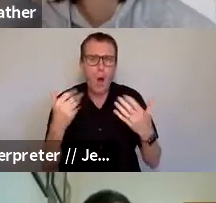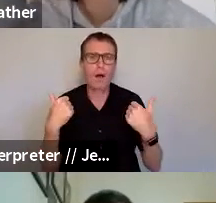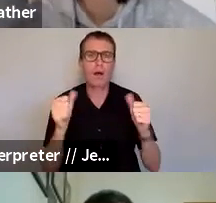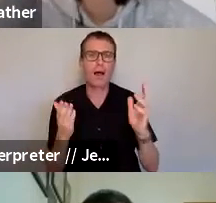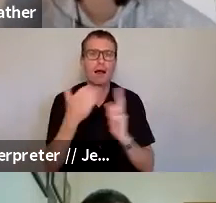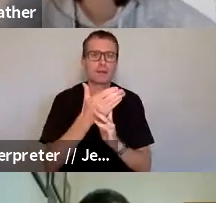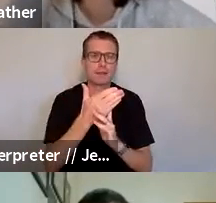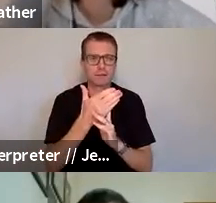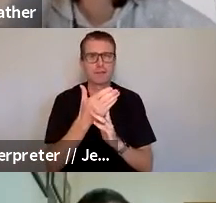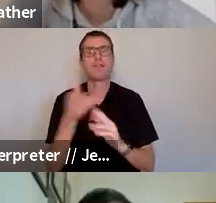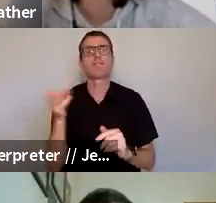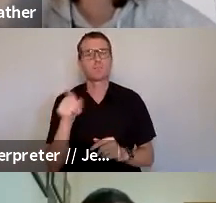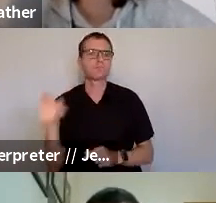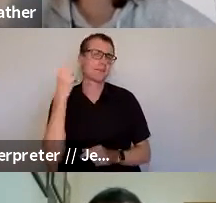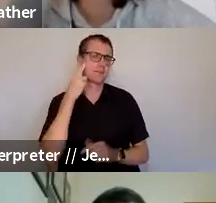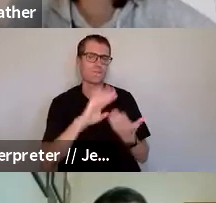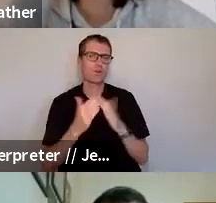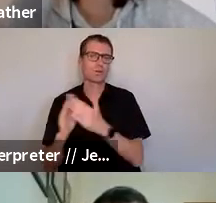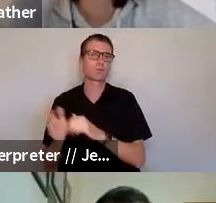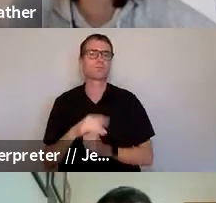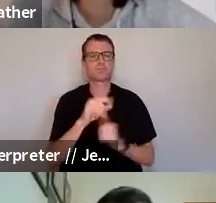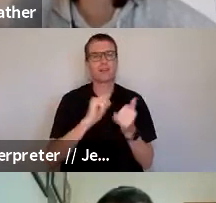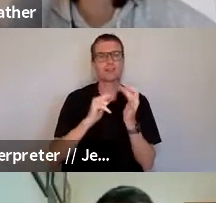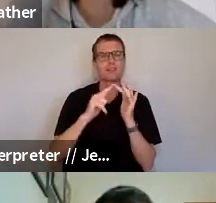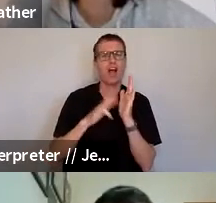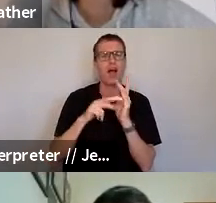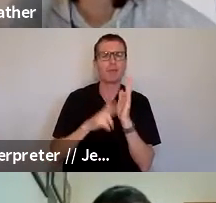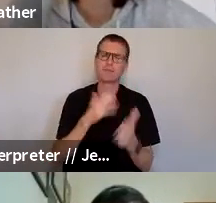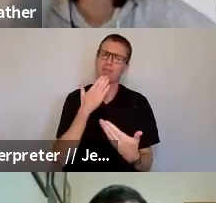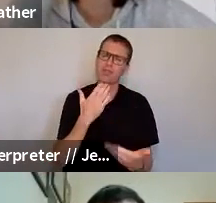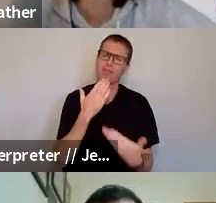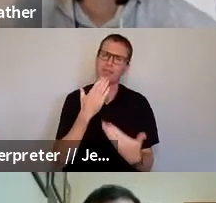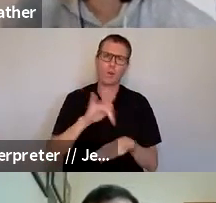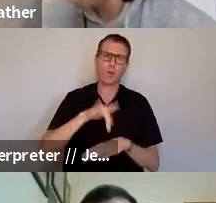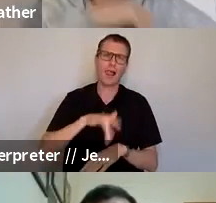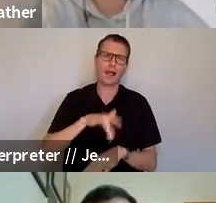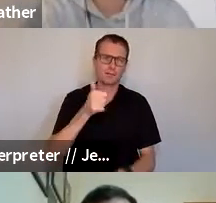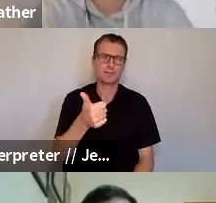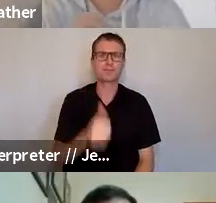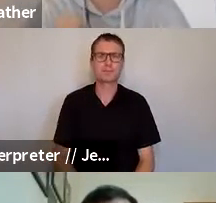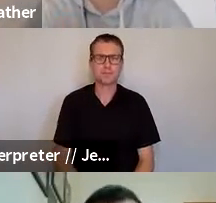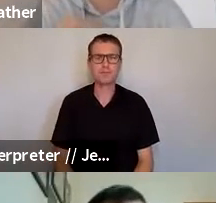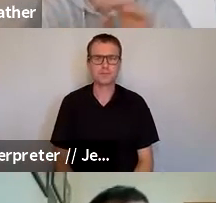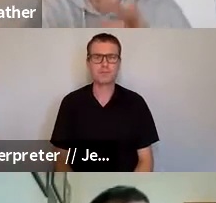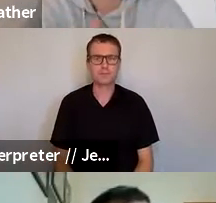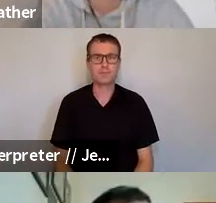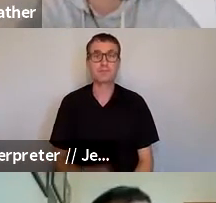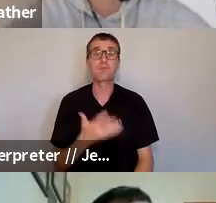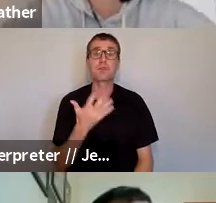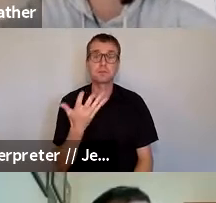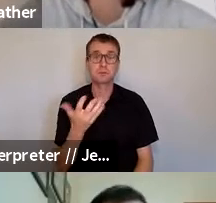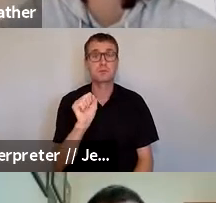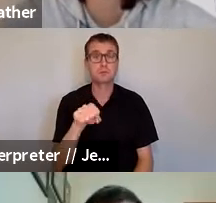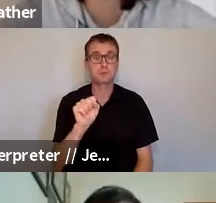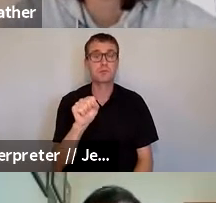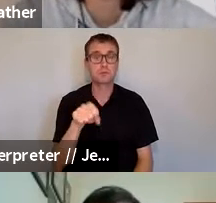at the moment. Great, thanks, Kelly. So while it's becoming more important and we've got ability